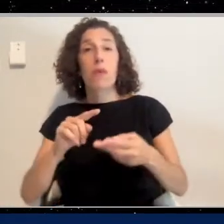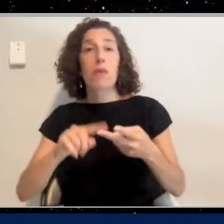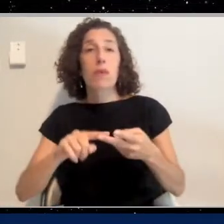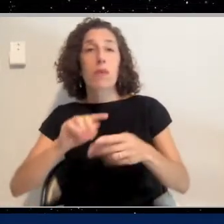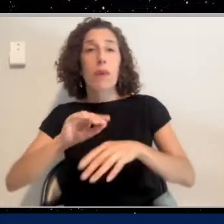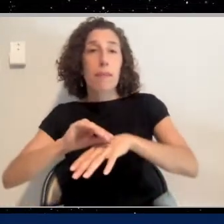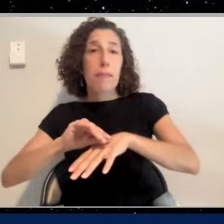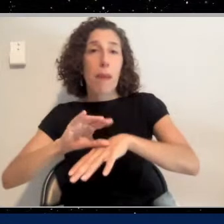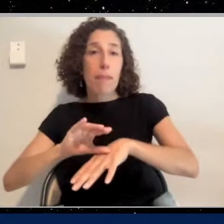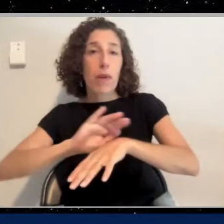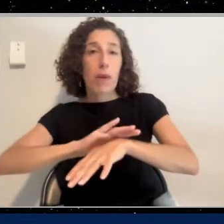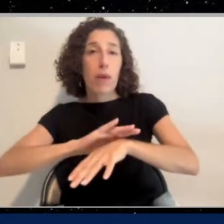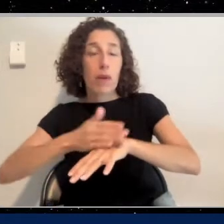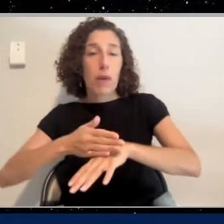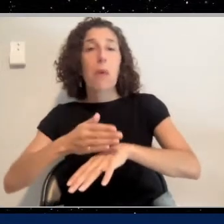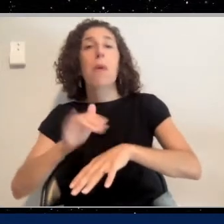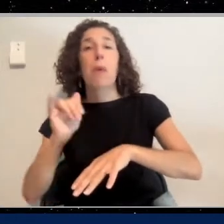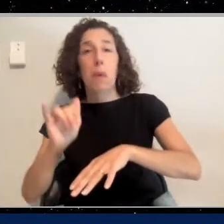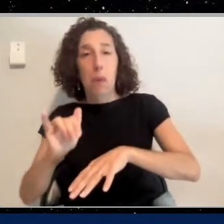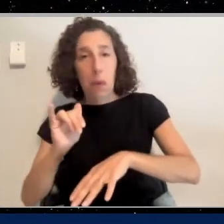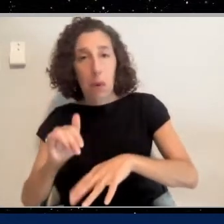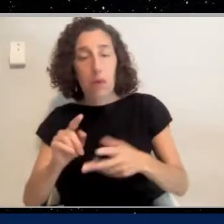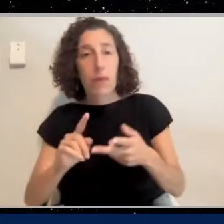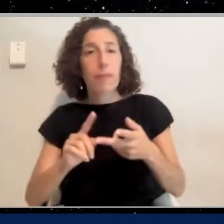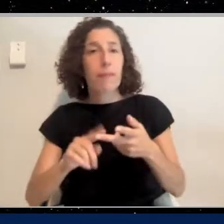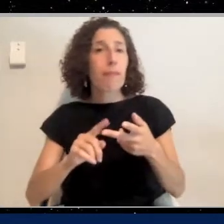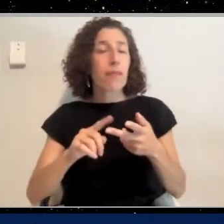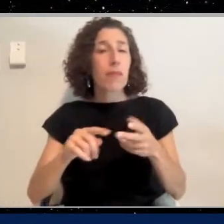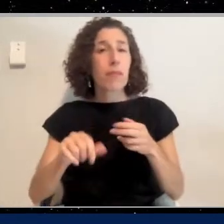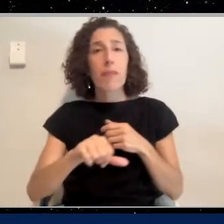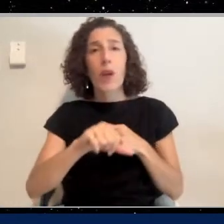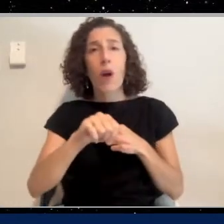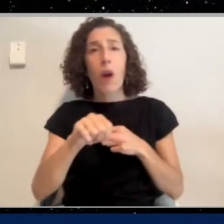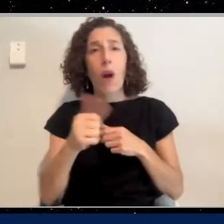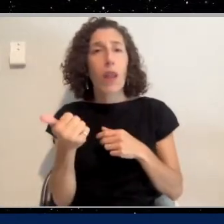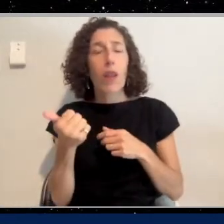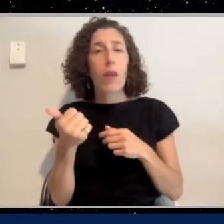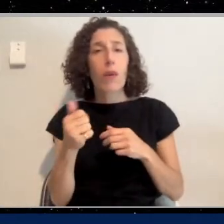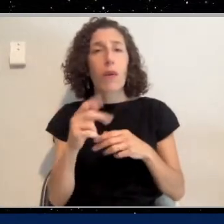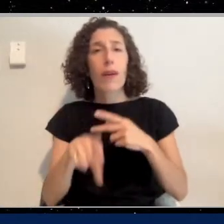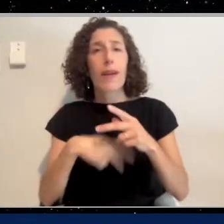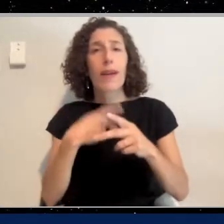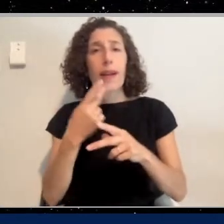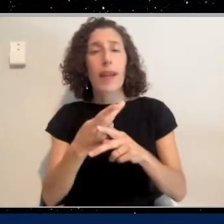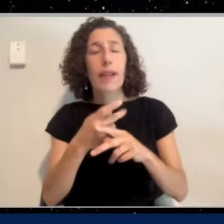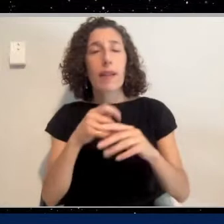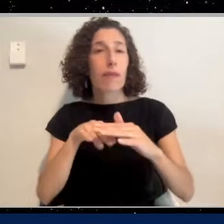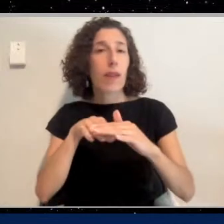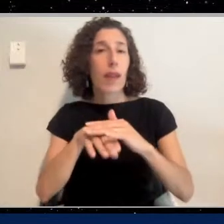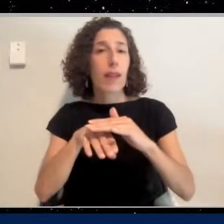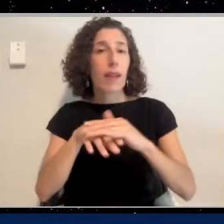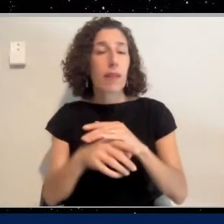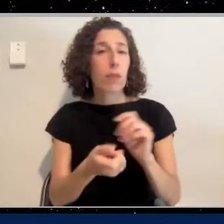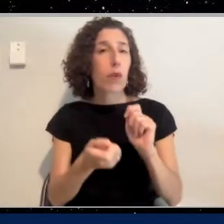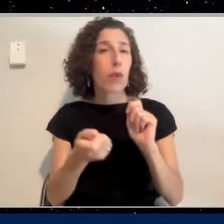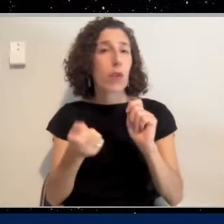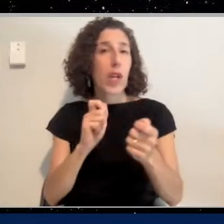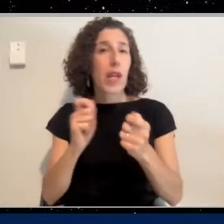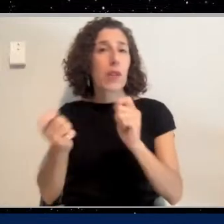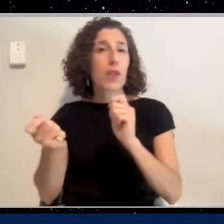up to the spacecraft or whatever, you wouldn't see it, but you can check out some of these things like when you sort of come past the welcome desk or something like that. Did I get that